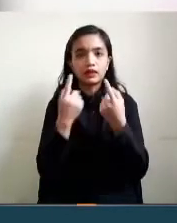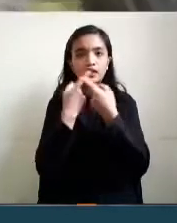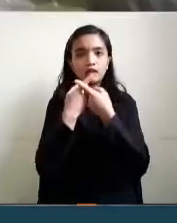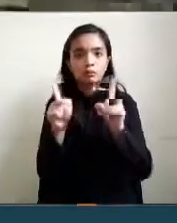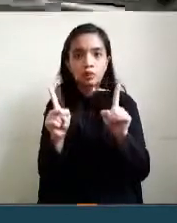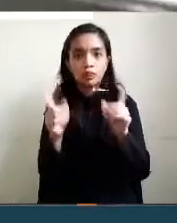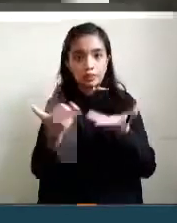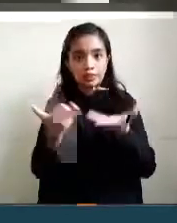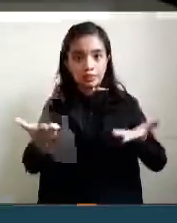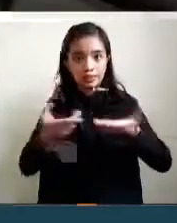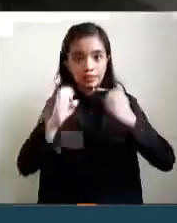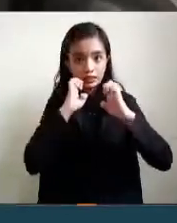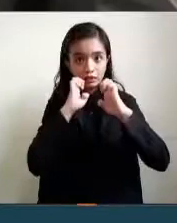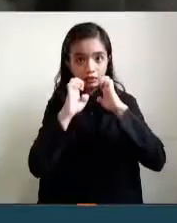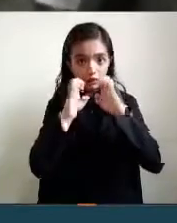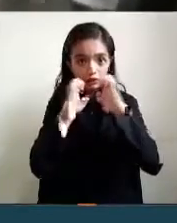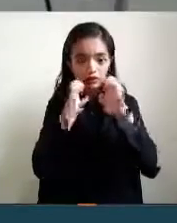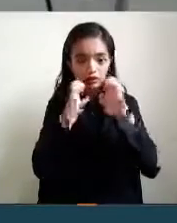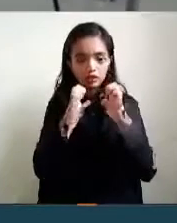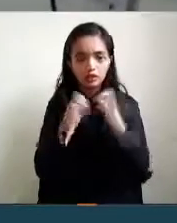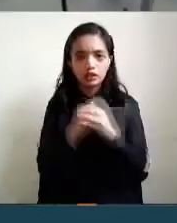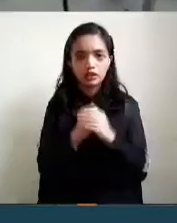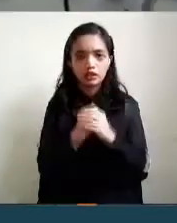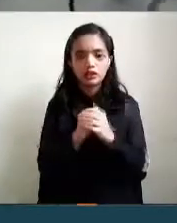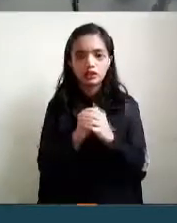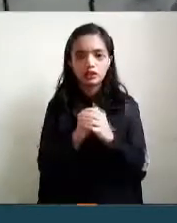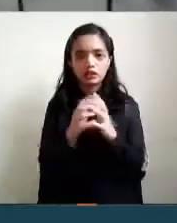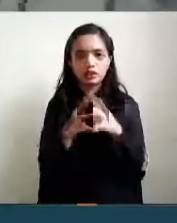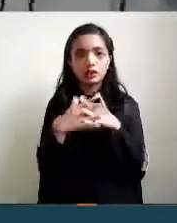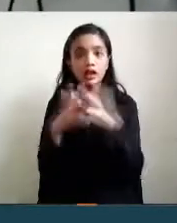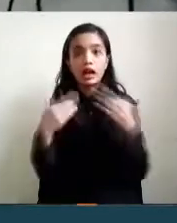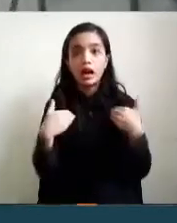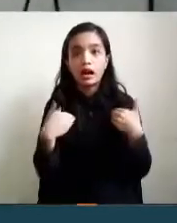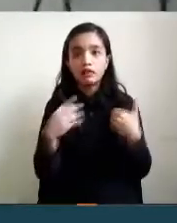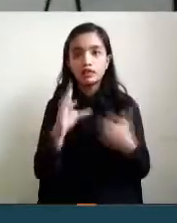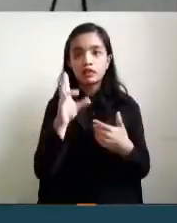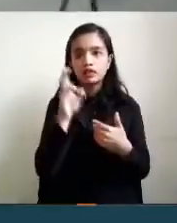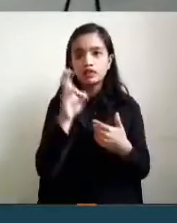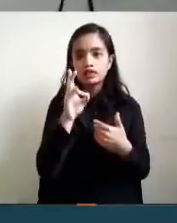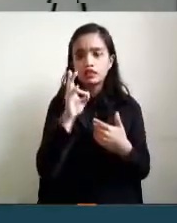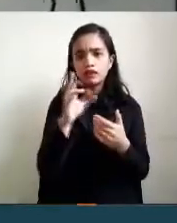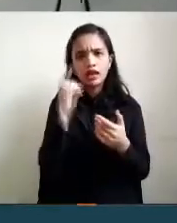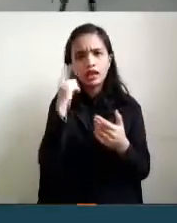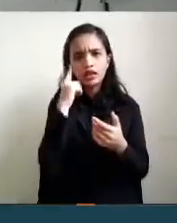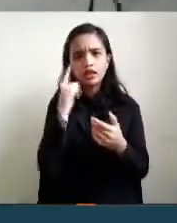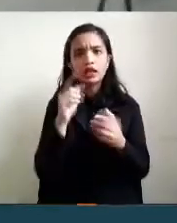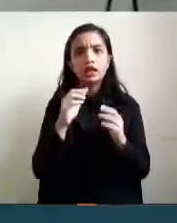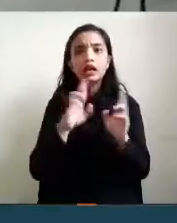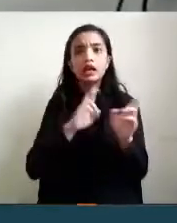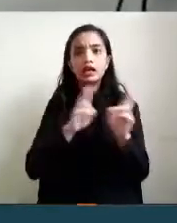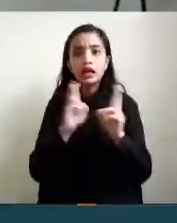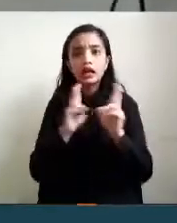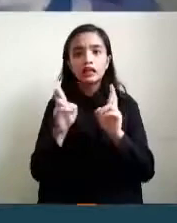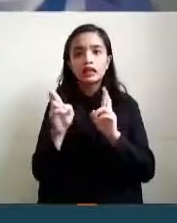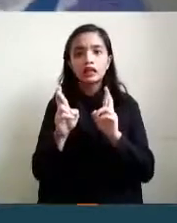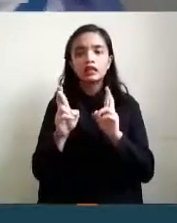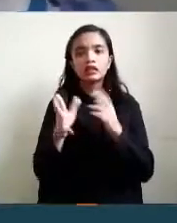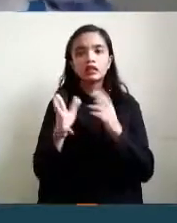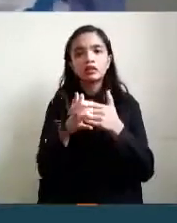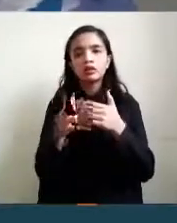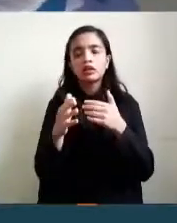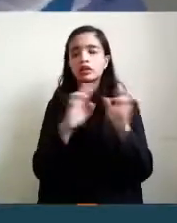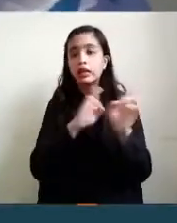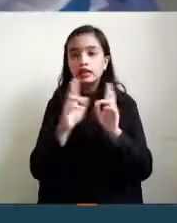and our consulates general all over the United States, we have 7 of them all over, are ready to extend whatever assistance we can give to